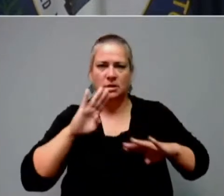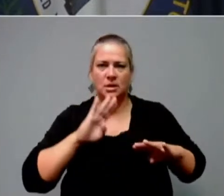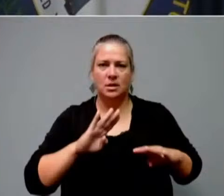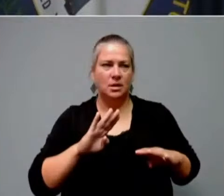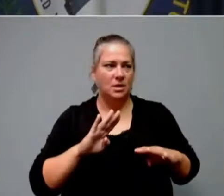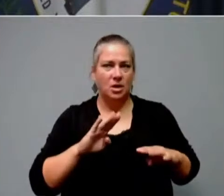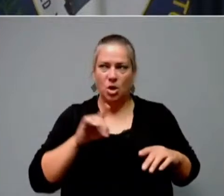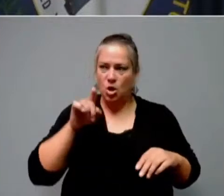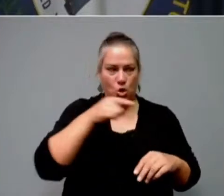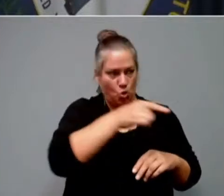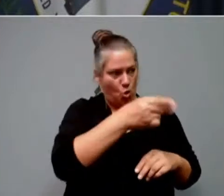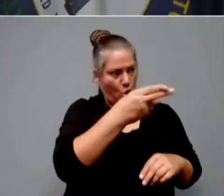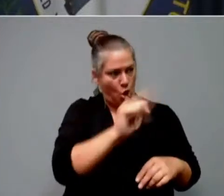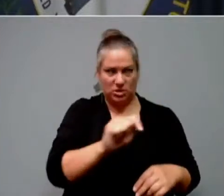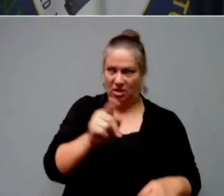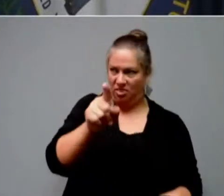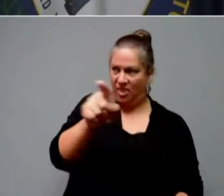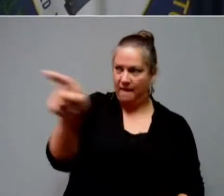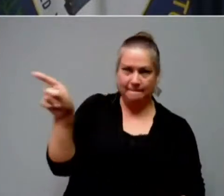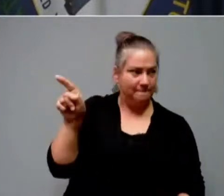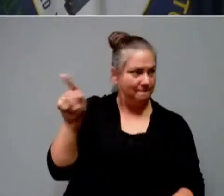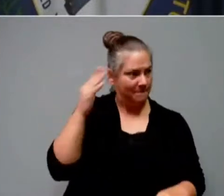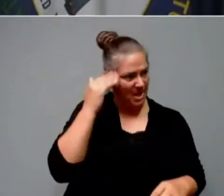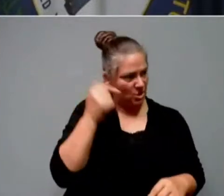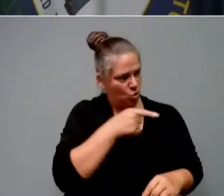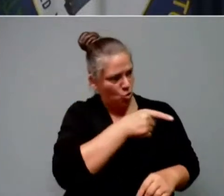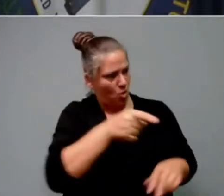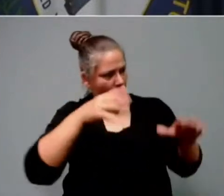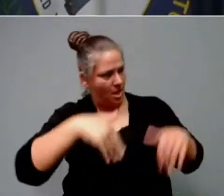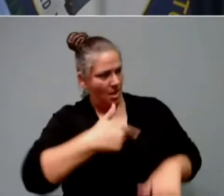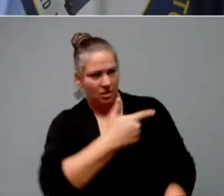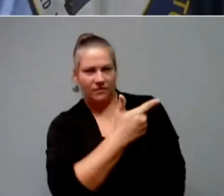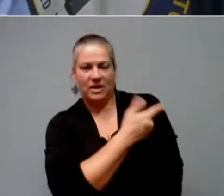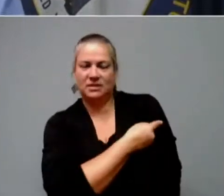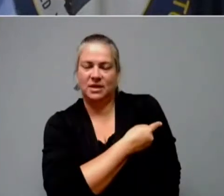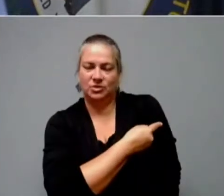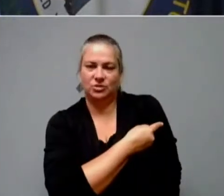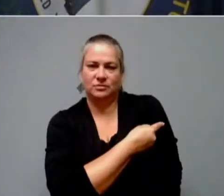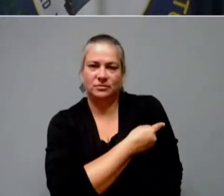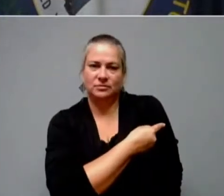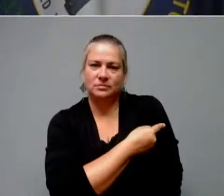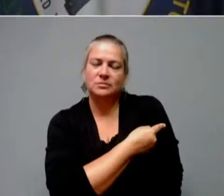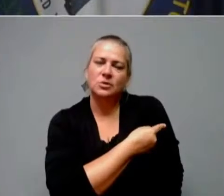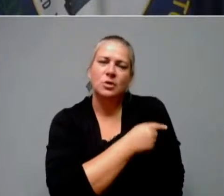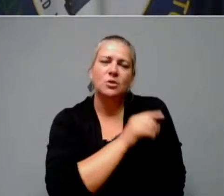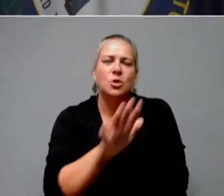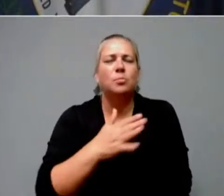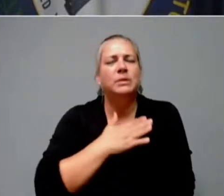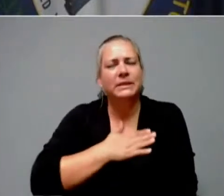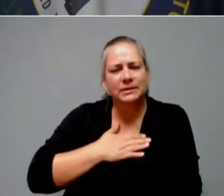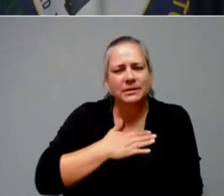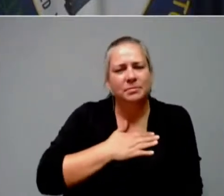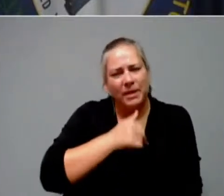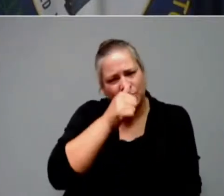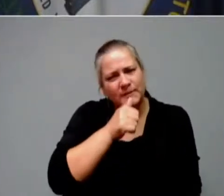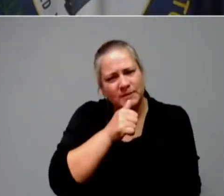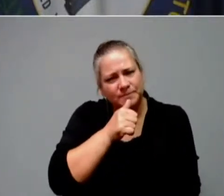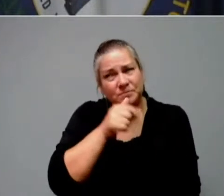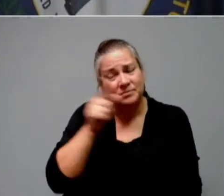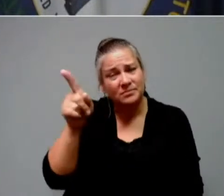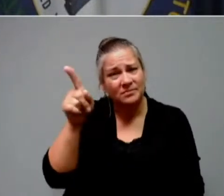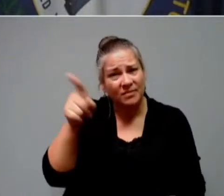the inaction of folks who have chosen not to get vaccinated. So please be patient with those folks. They're there to help you and they will treat you